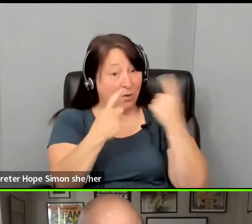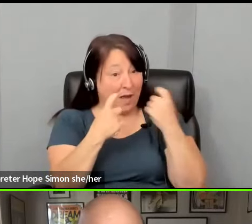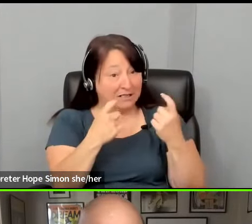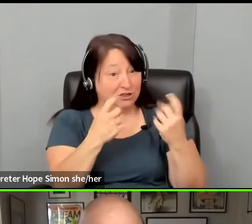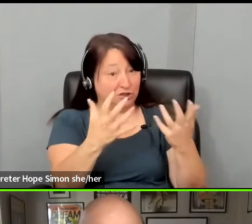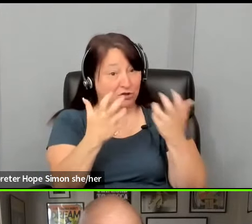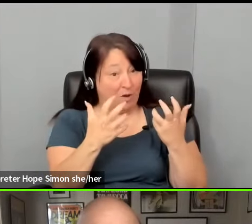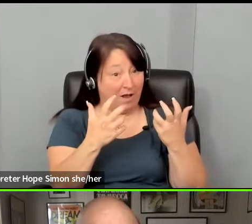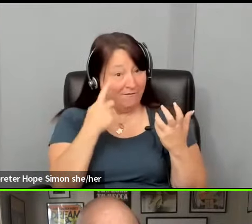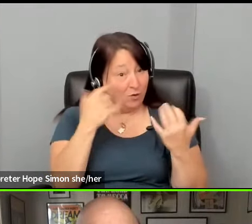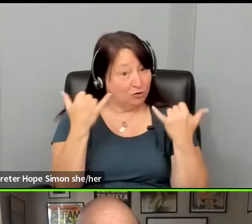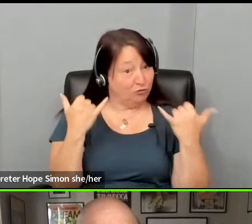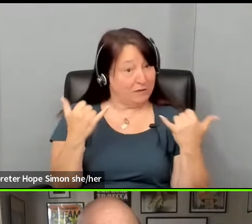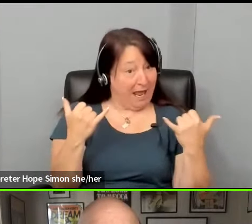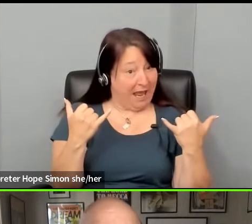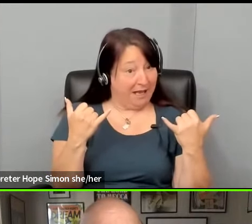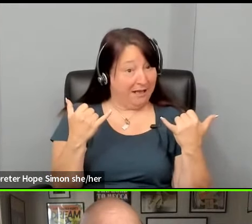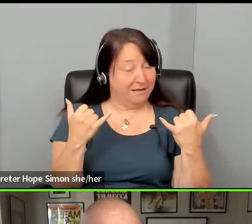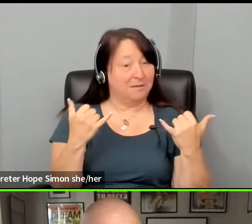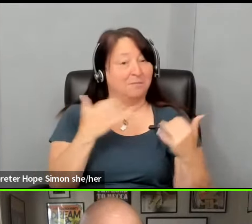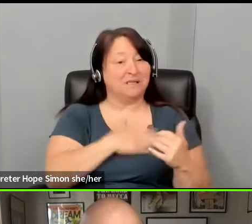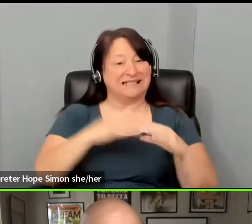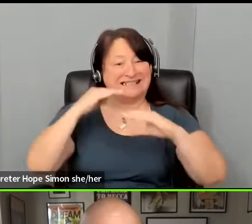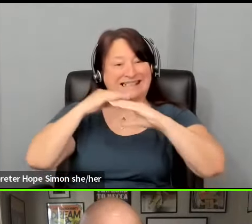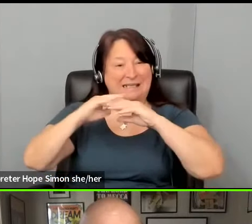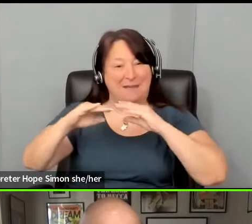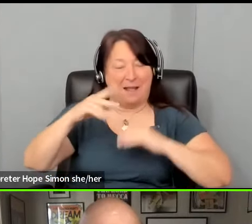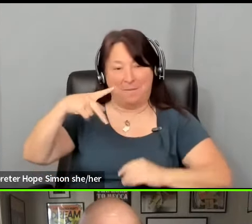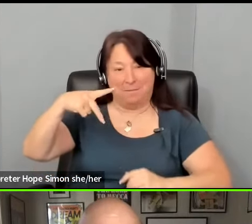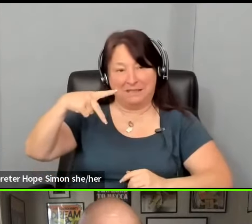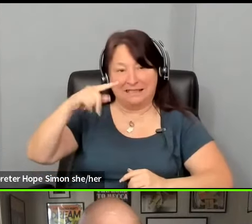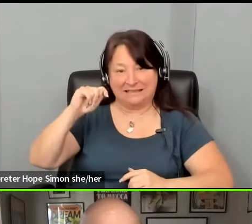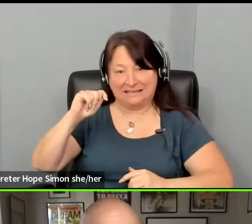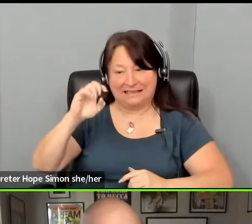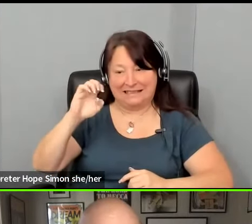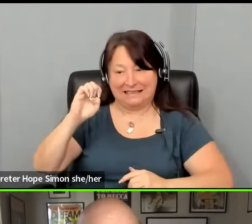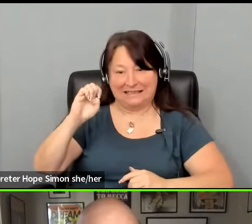direct today's guest, please email